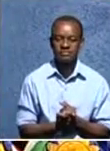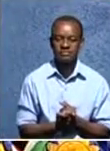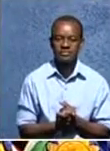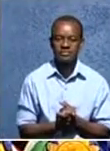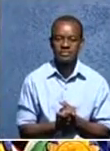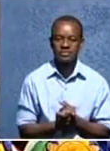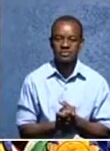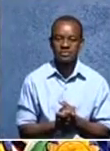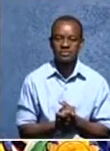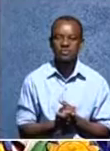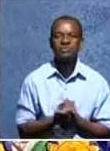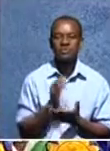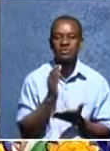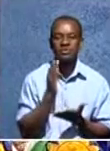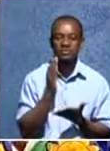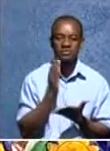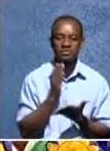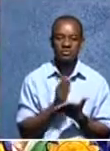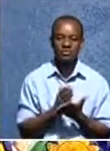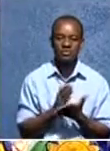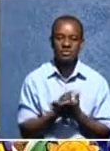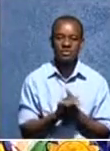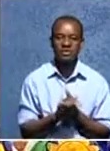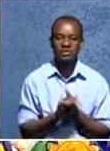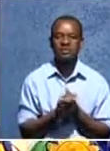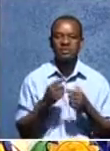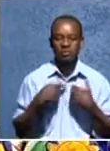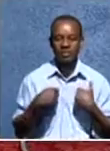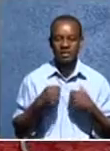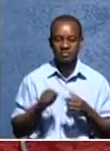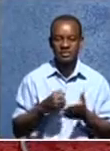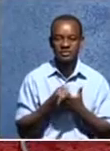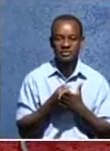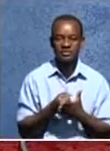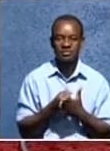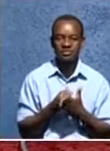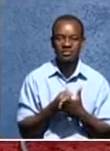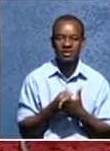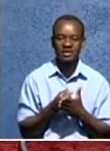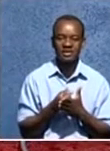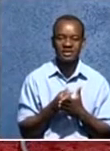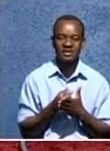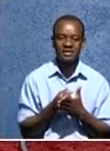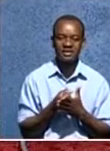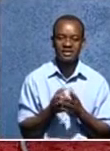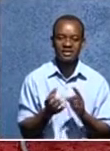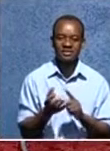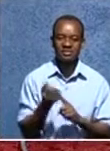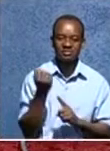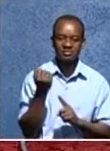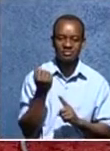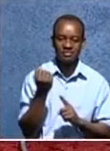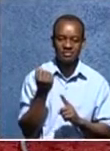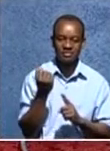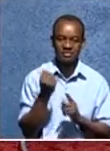dunes, look at the Atlantic Ocean, that's my favorite spot, and that's where I sort of regenerate. Yes. And that kind of experience can be made possible if other